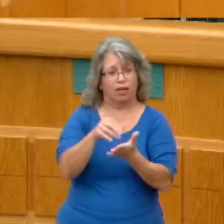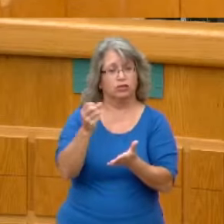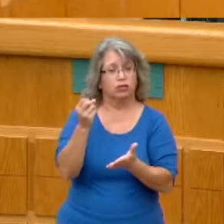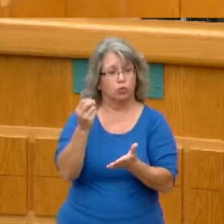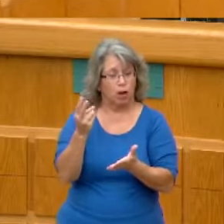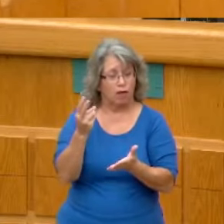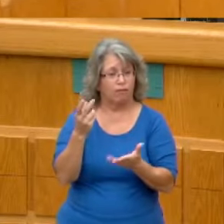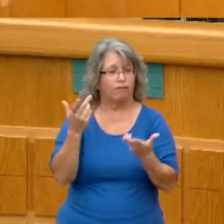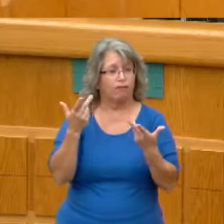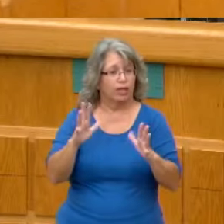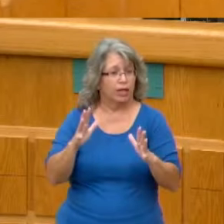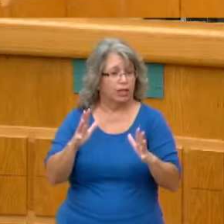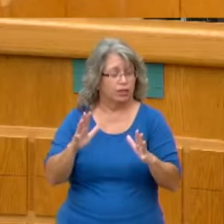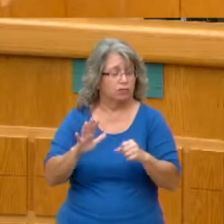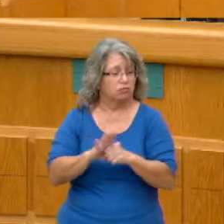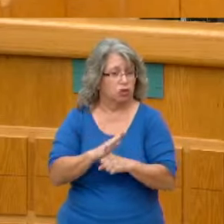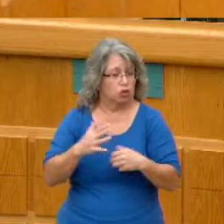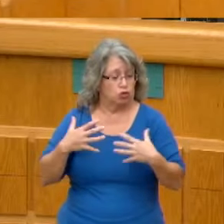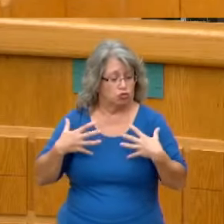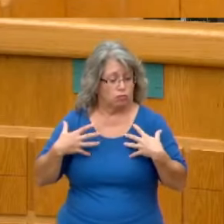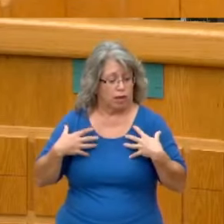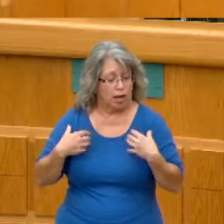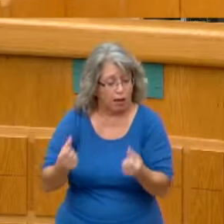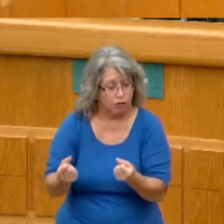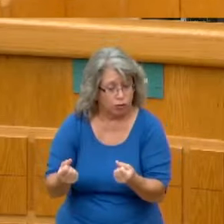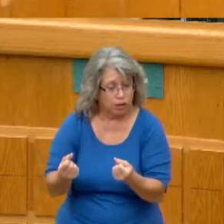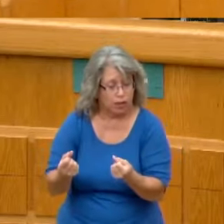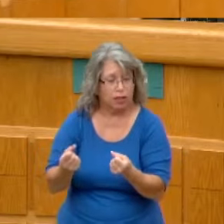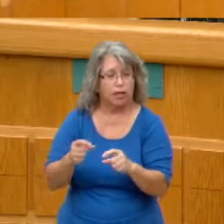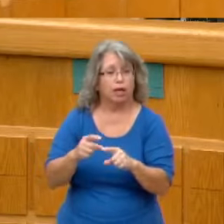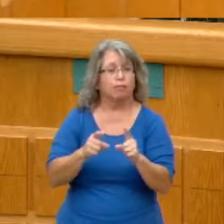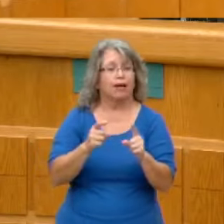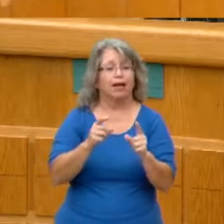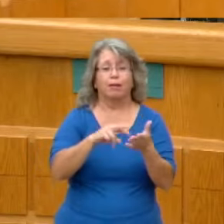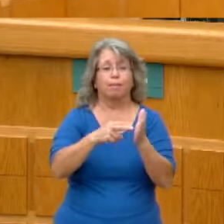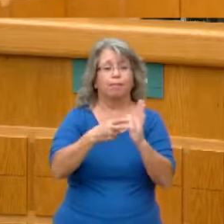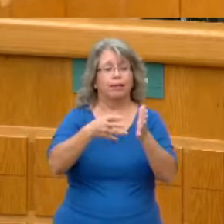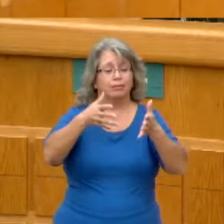fully recovered, but we still know that we have over